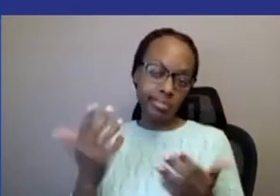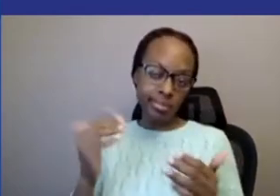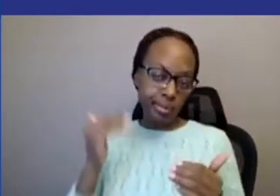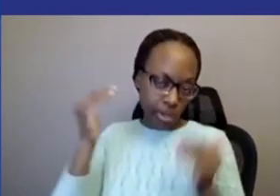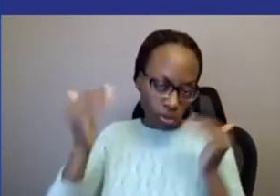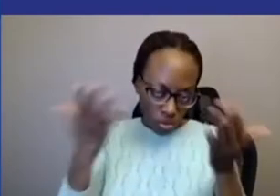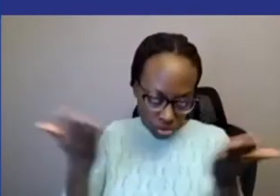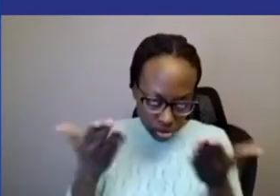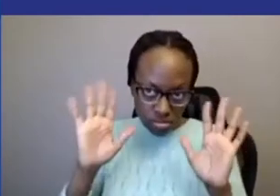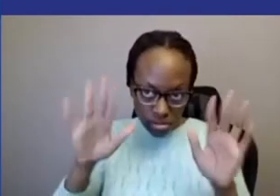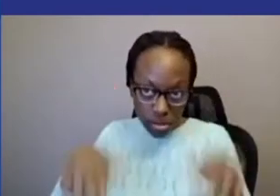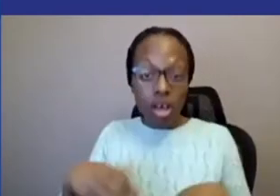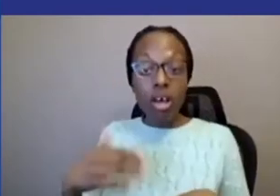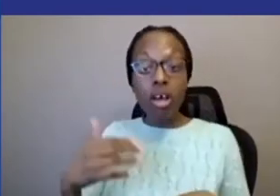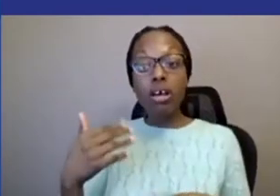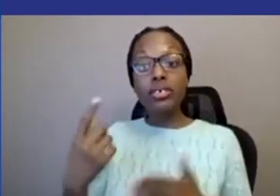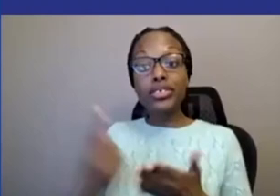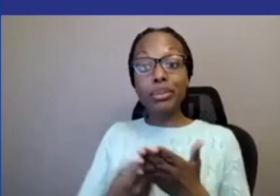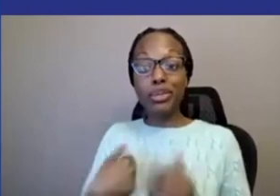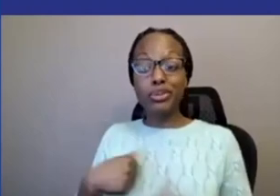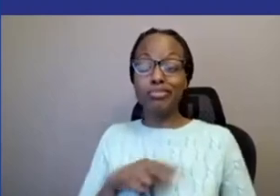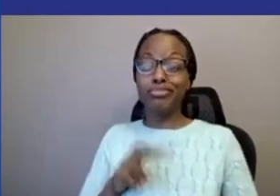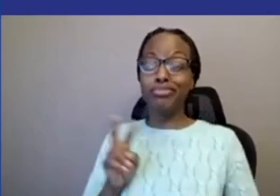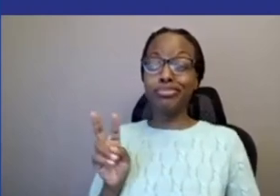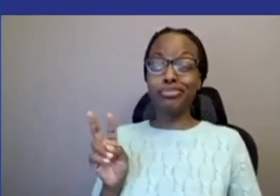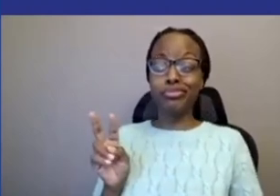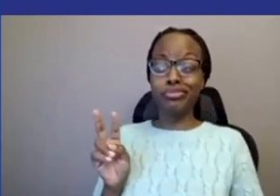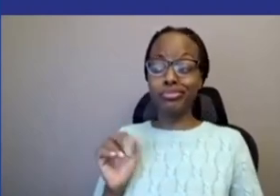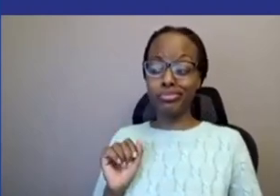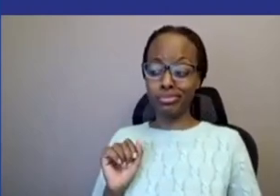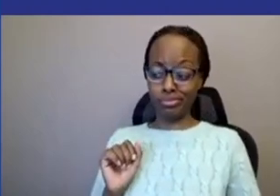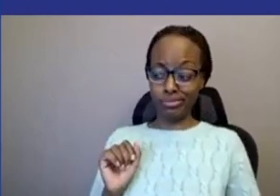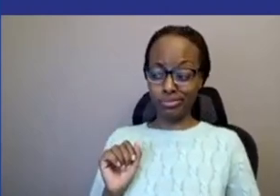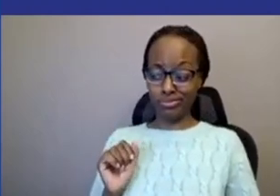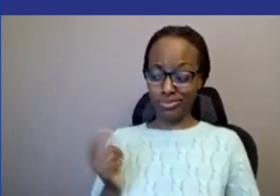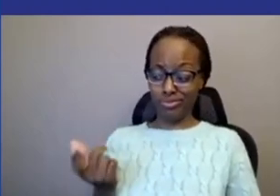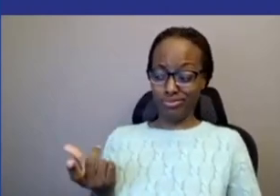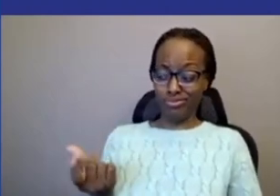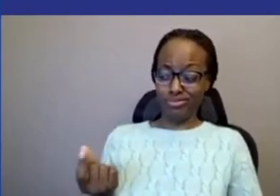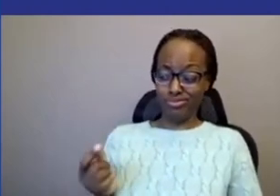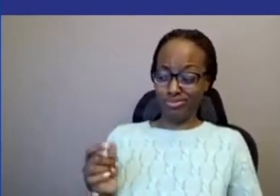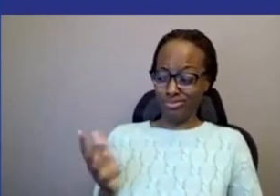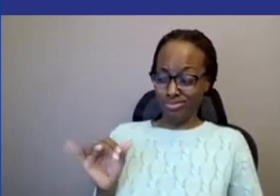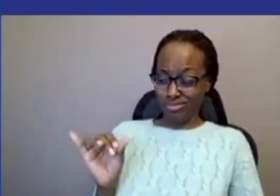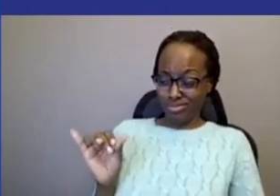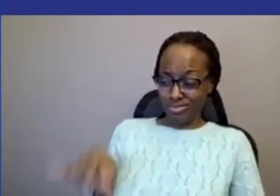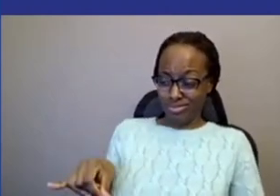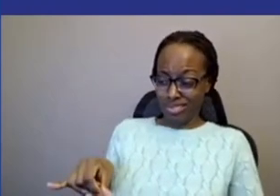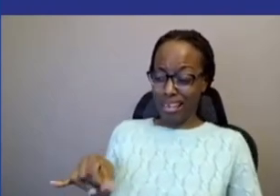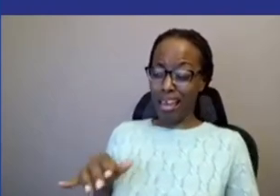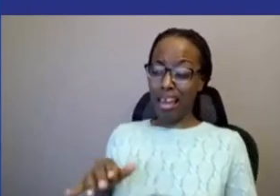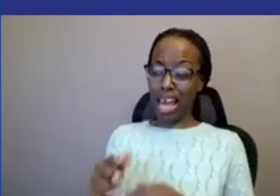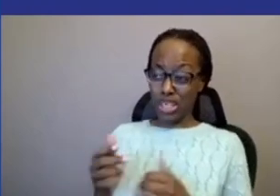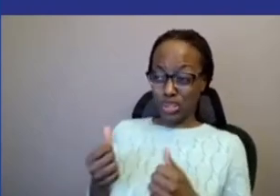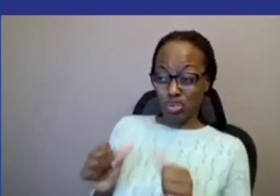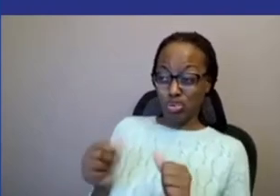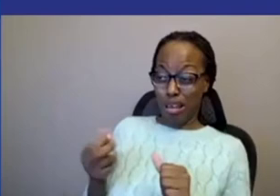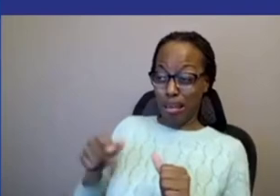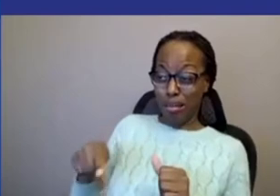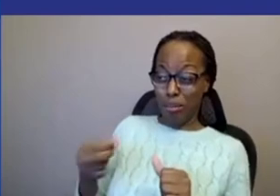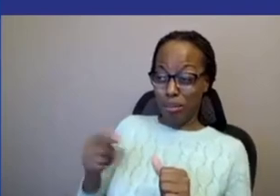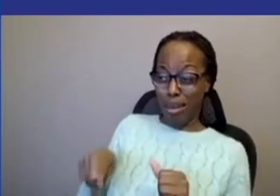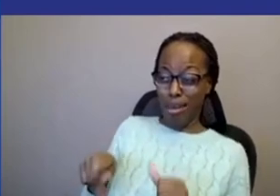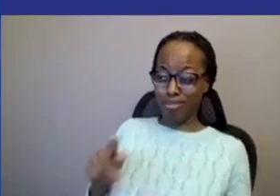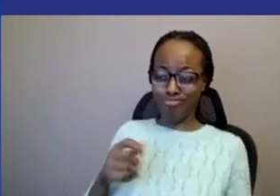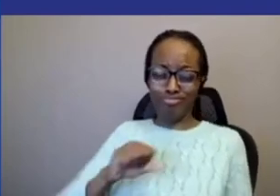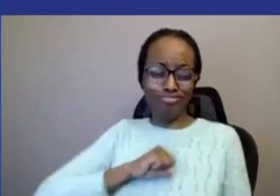we know this. We've given side eye like, what was that little kickball change, hop, skip, and the jump at the end, attempt at hip hop, cut it out. You